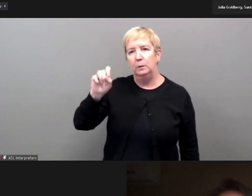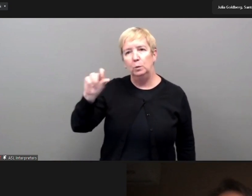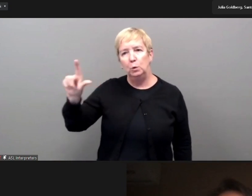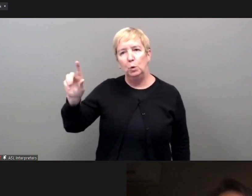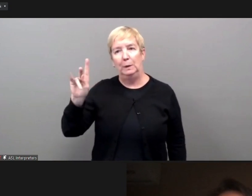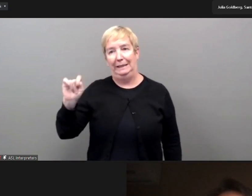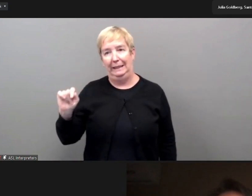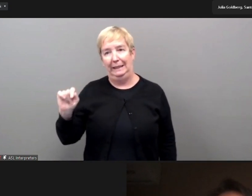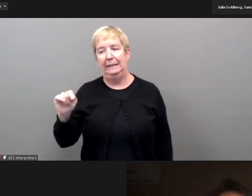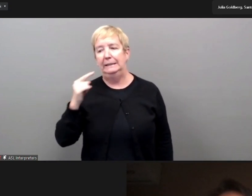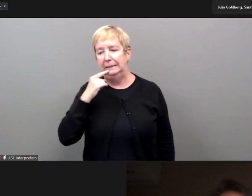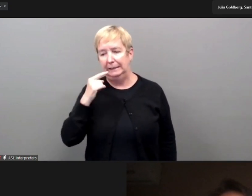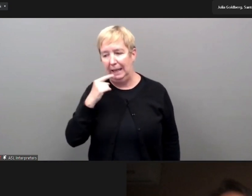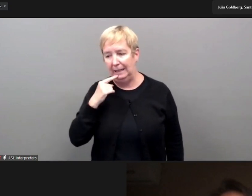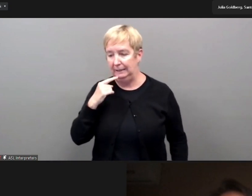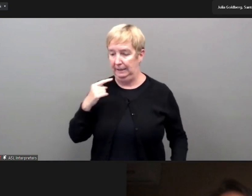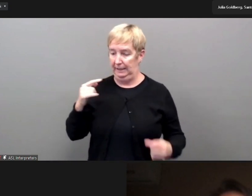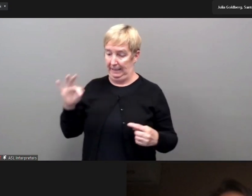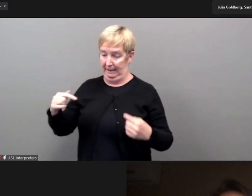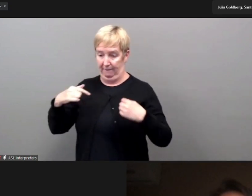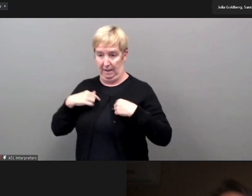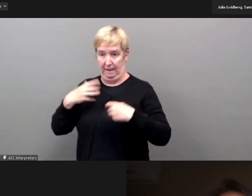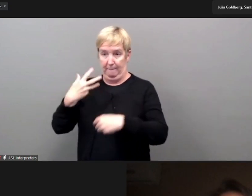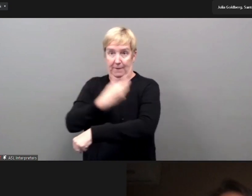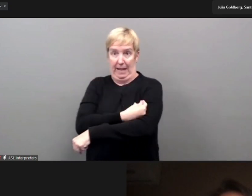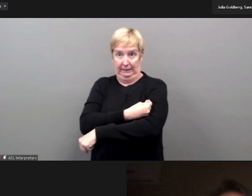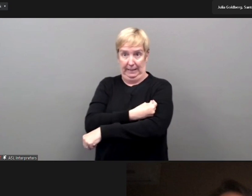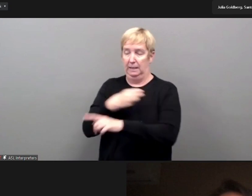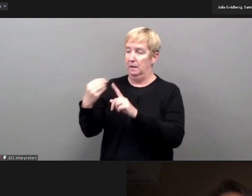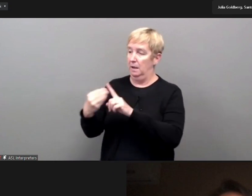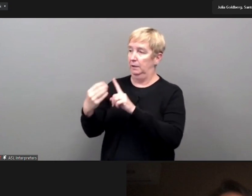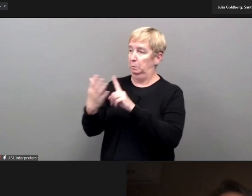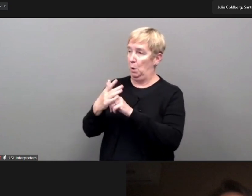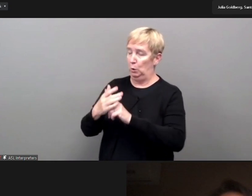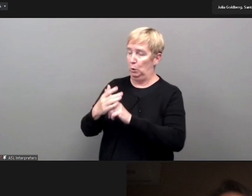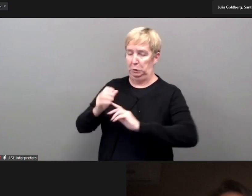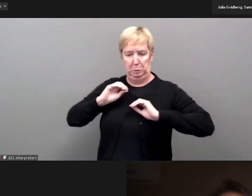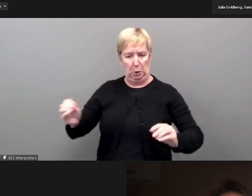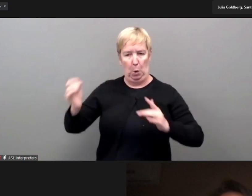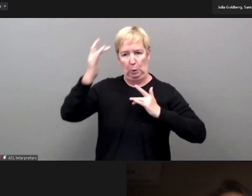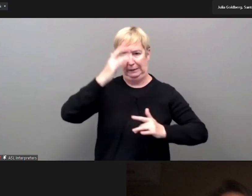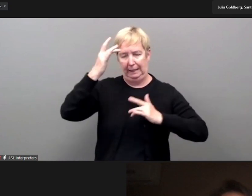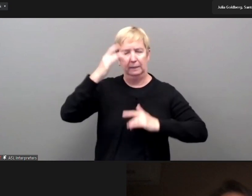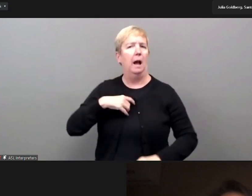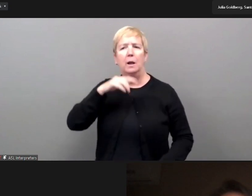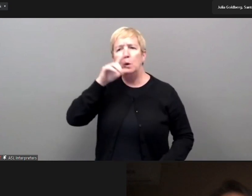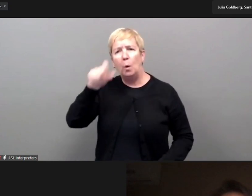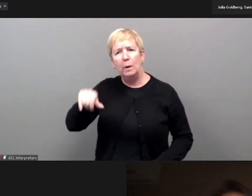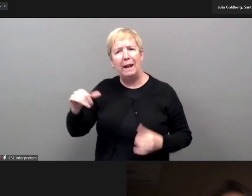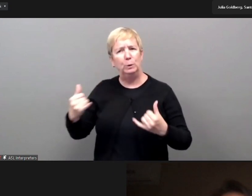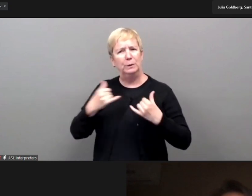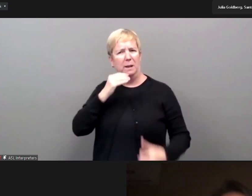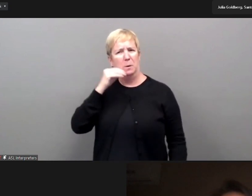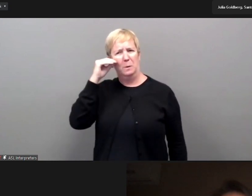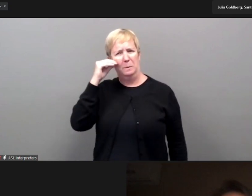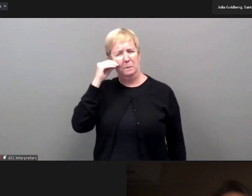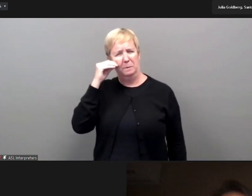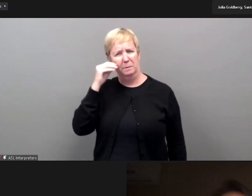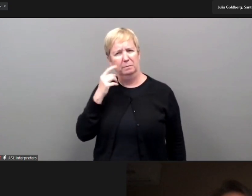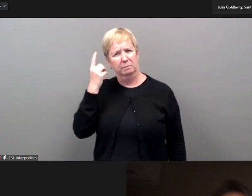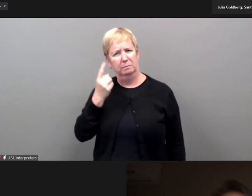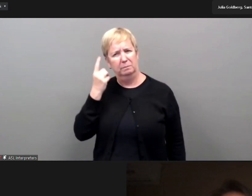exposed but are fully vaccinated and asymptomatic do not need to quarantine, by which I assume they mean do not need